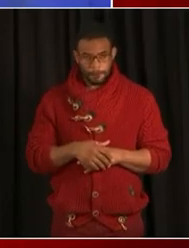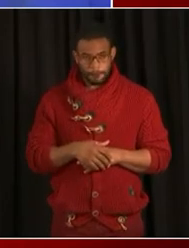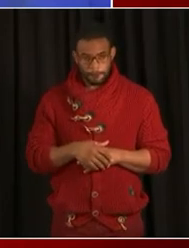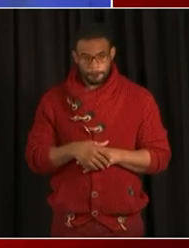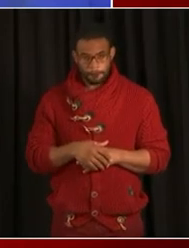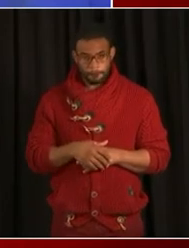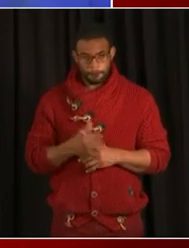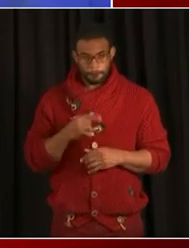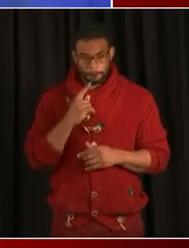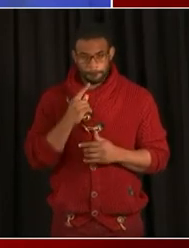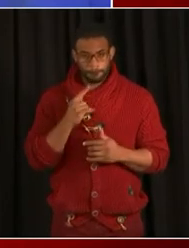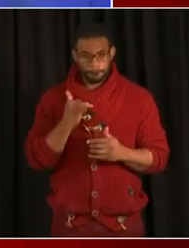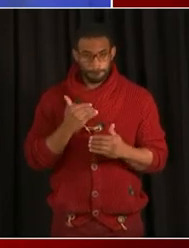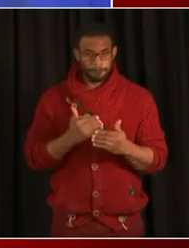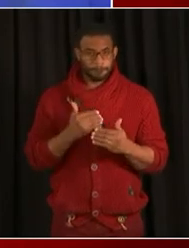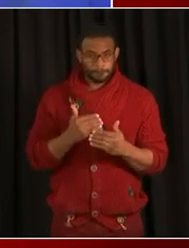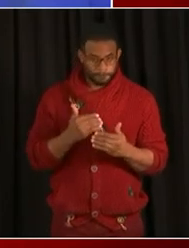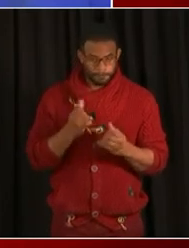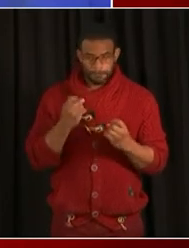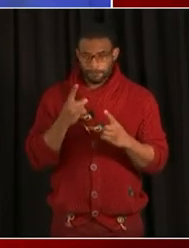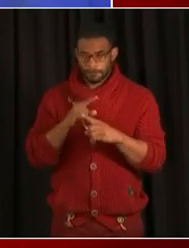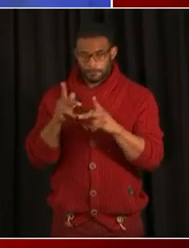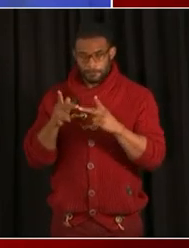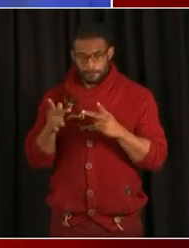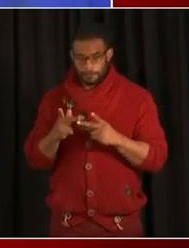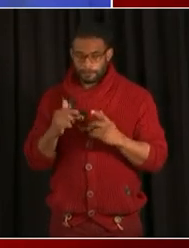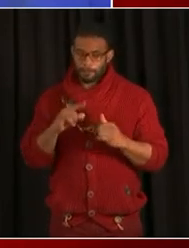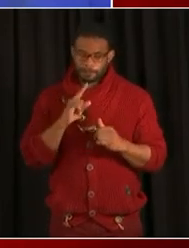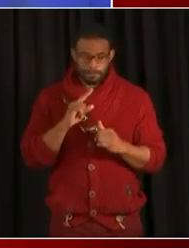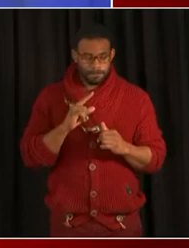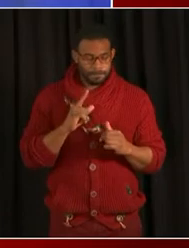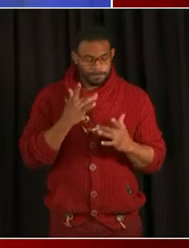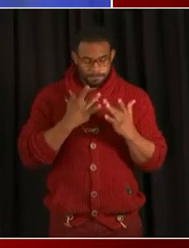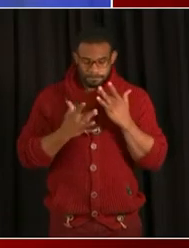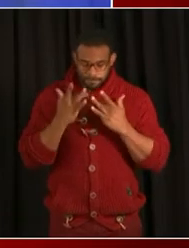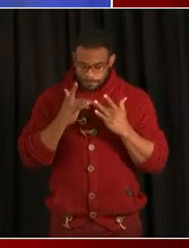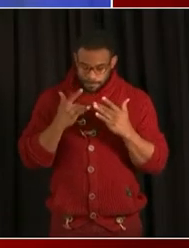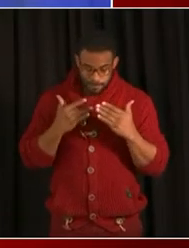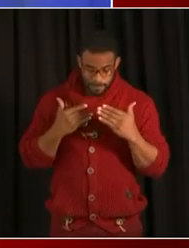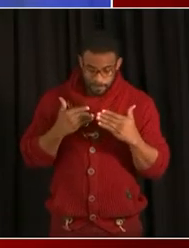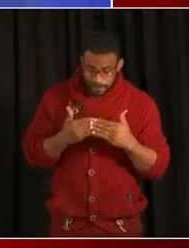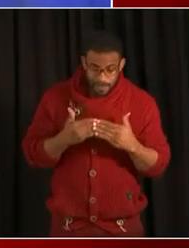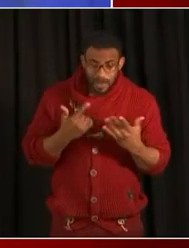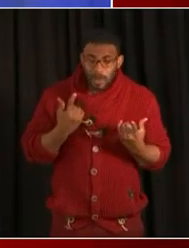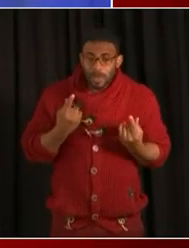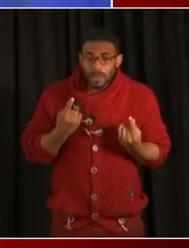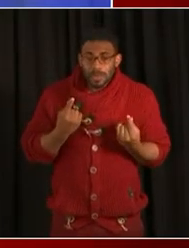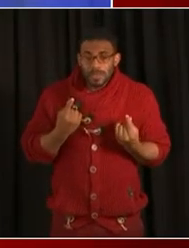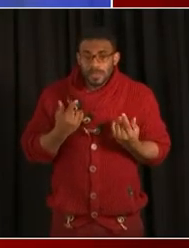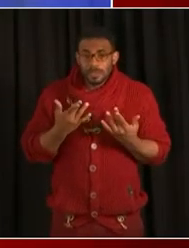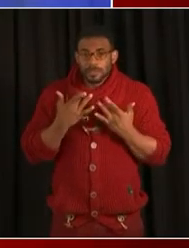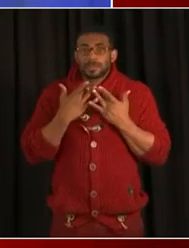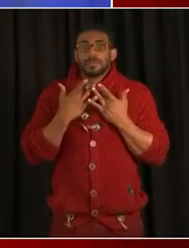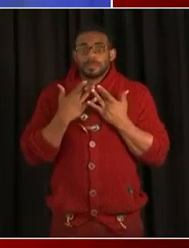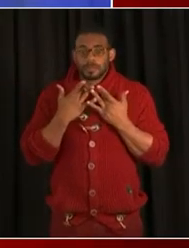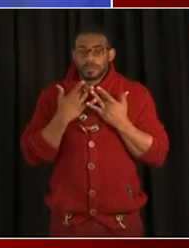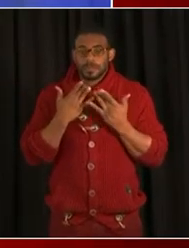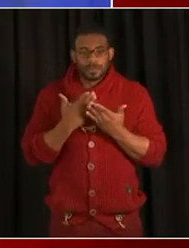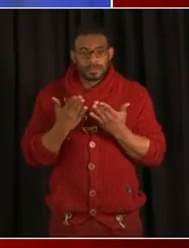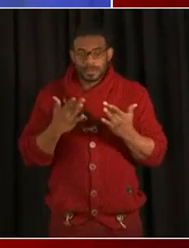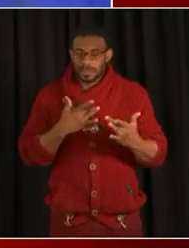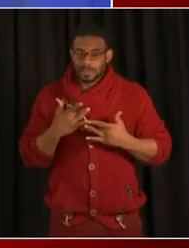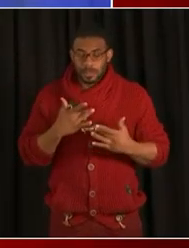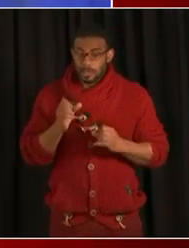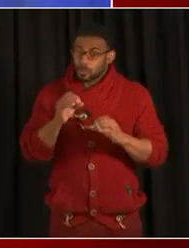And we're coming, like so many venues that we know of, to the end of our rope. Where those things